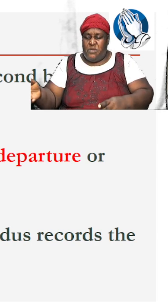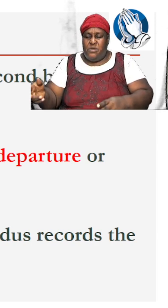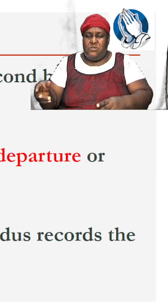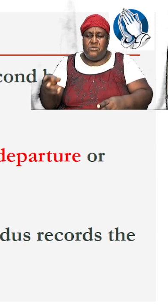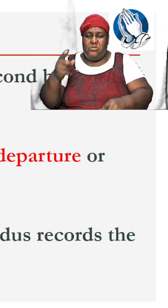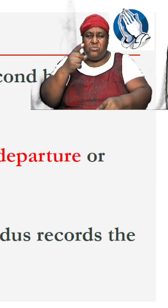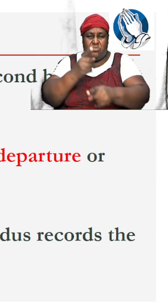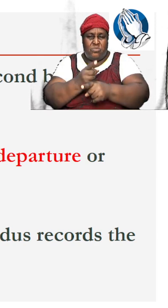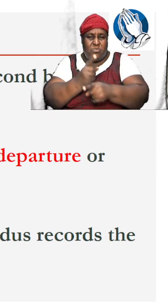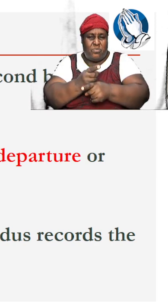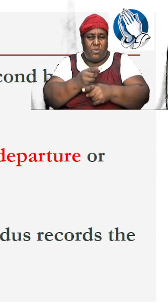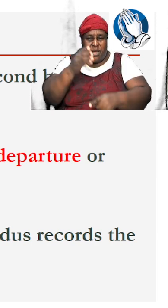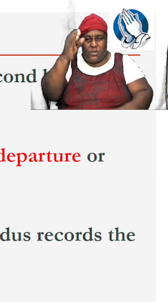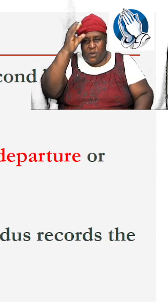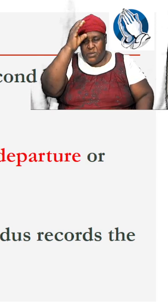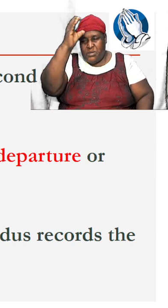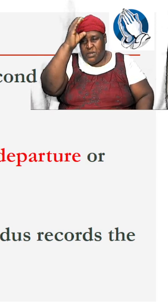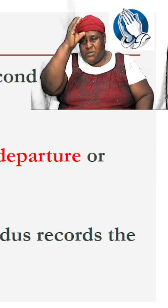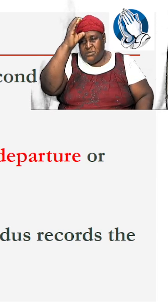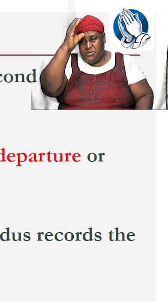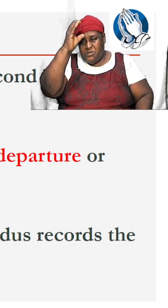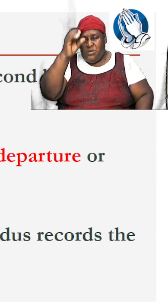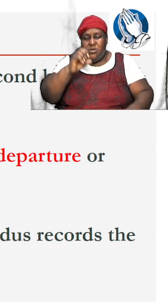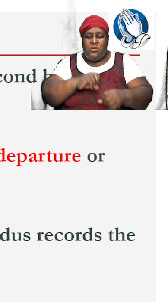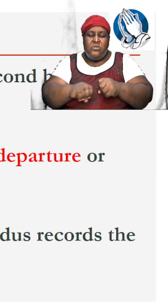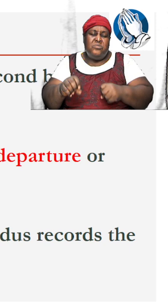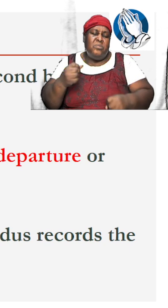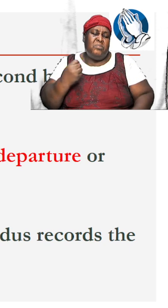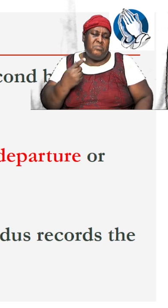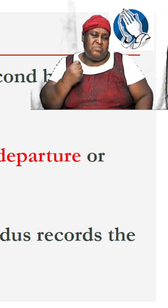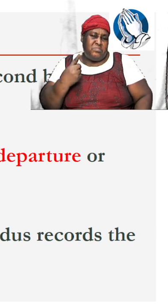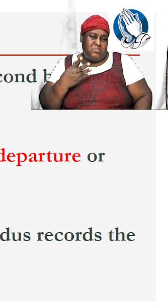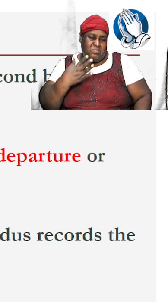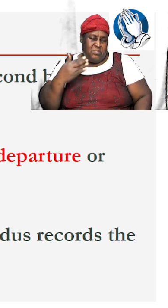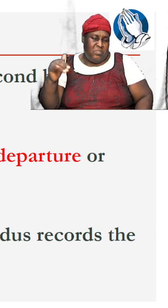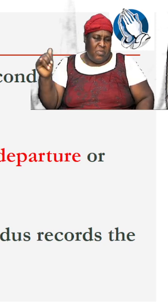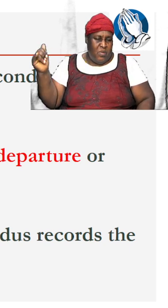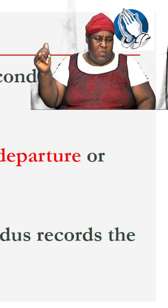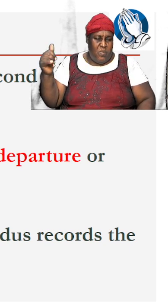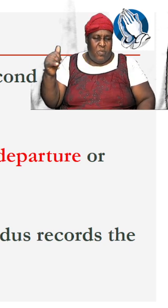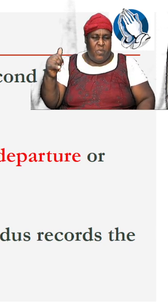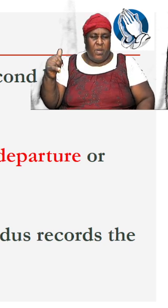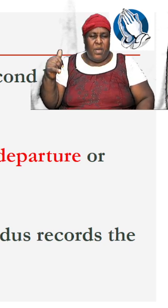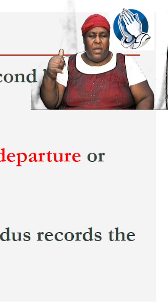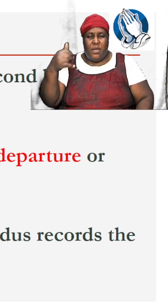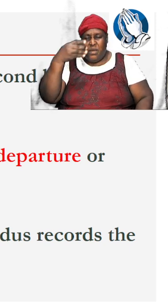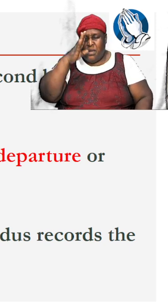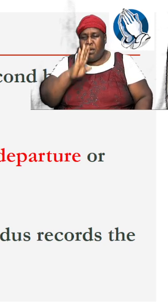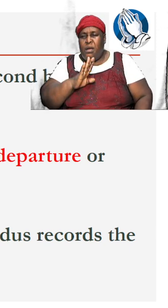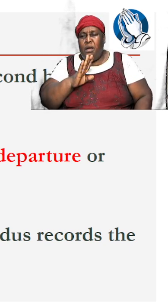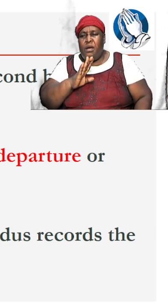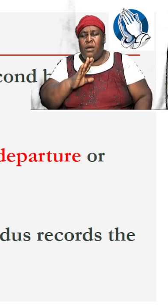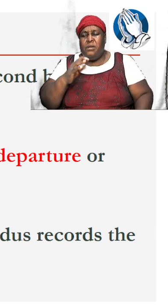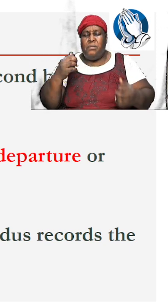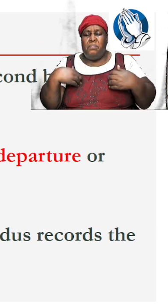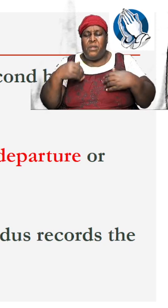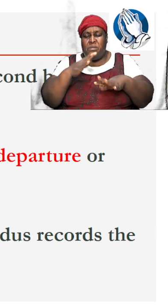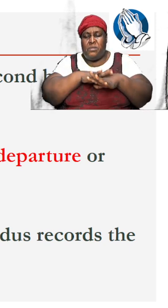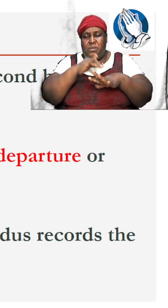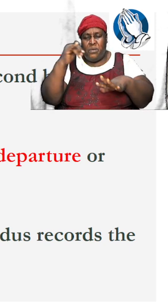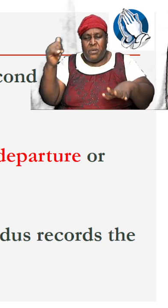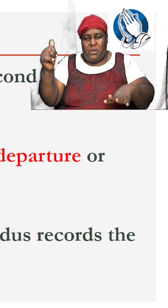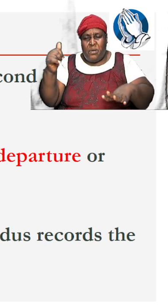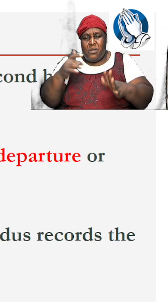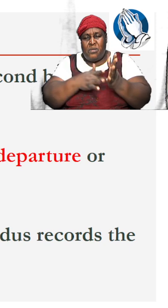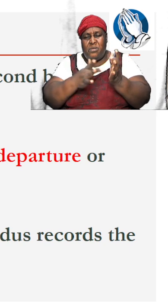context, so that we can understand why Jesus, or why God, had to call the children of Israel at the